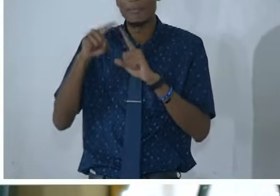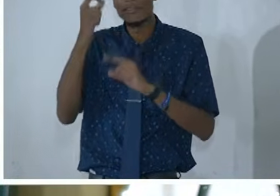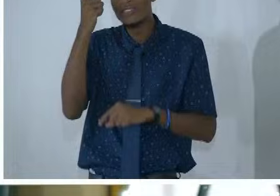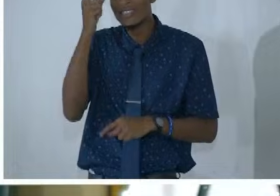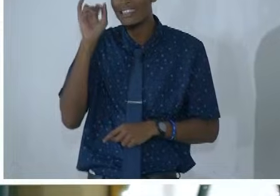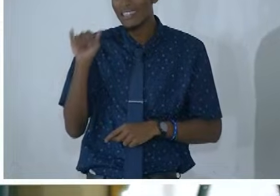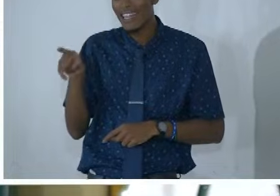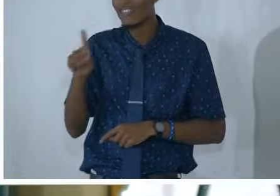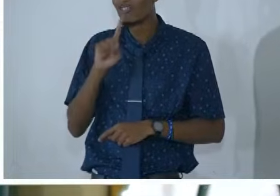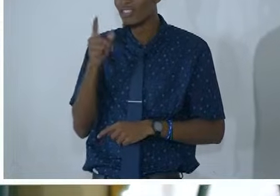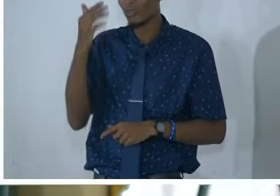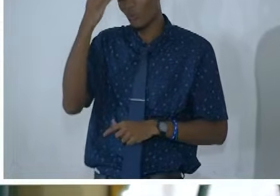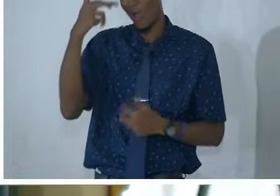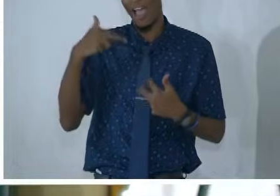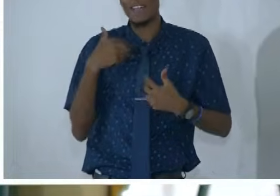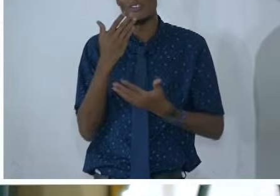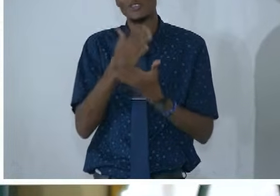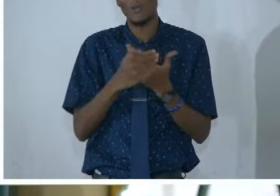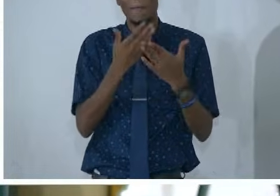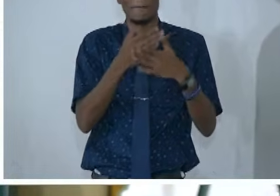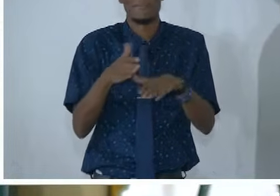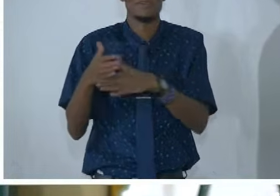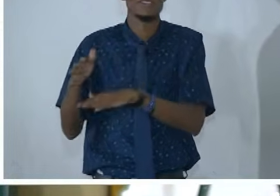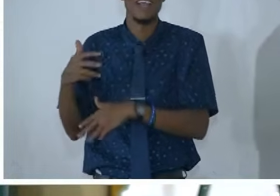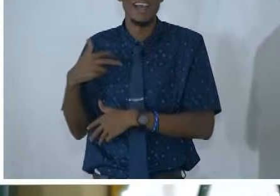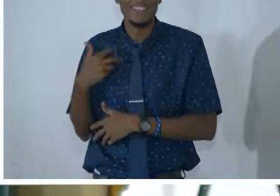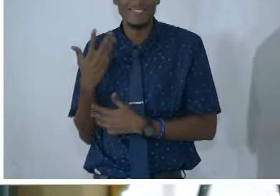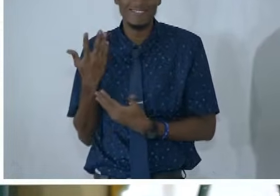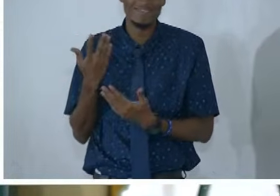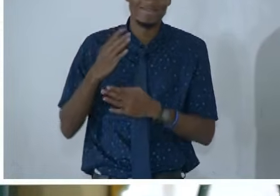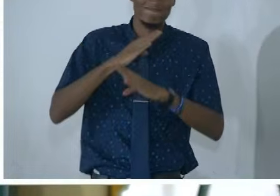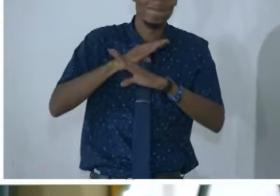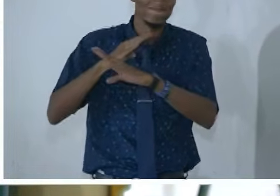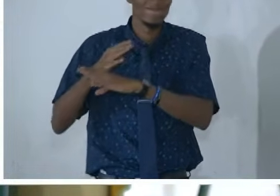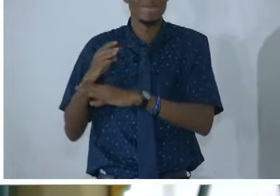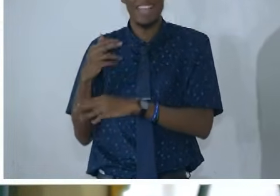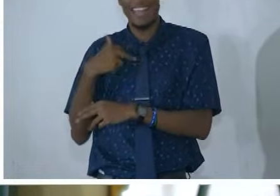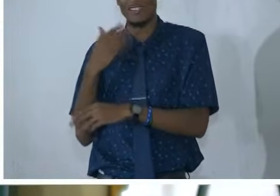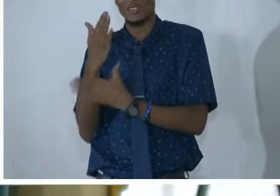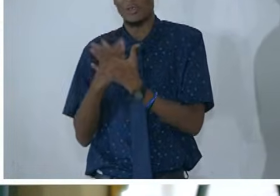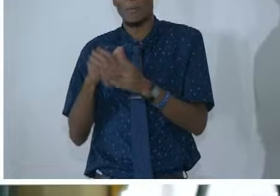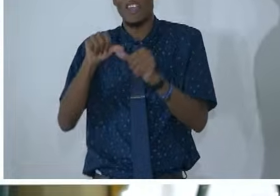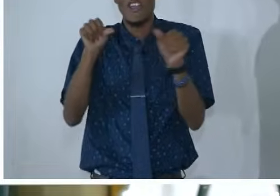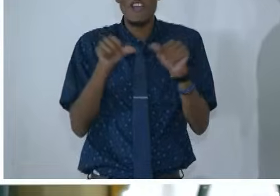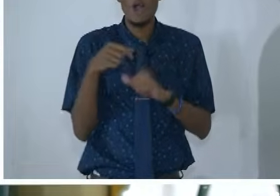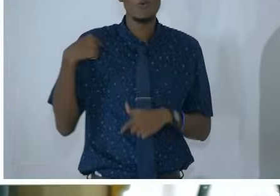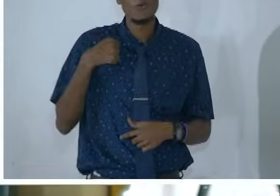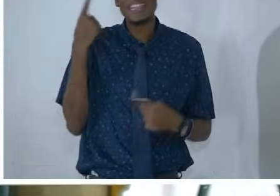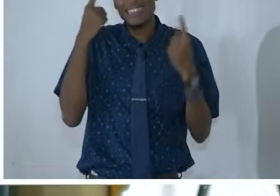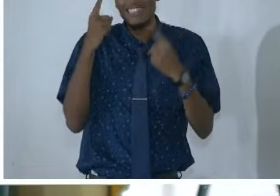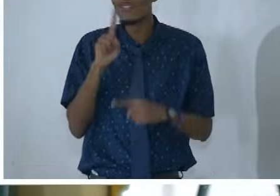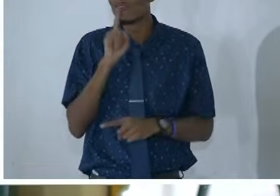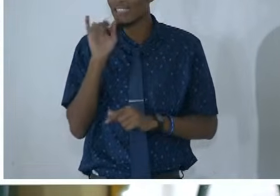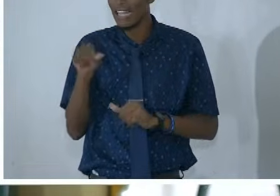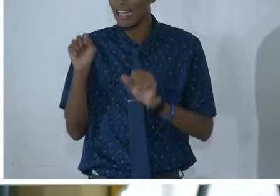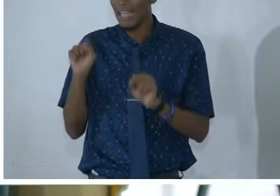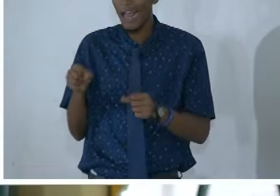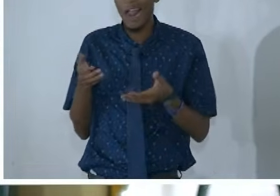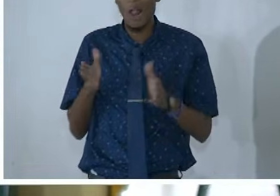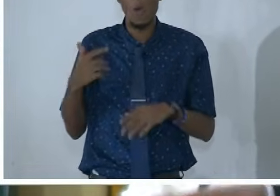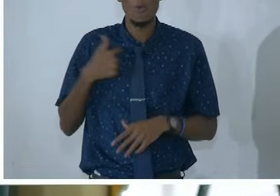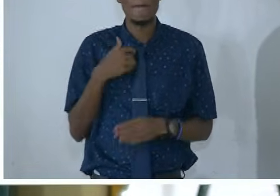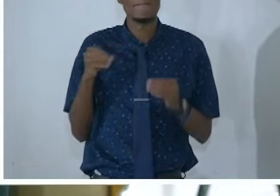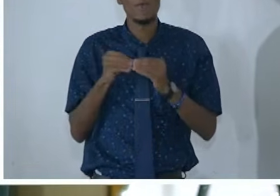because the boundaries are already well defined in these areas, the thinking is that it may allow us to move faster on a